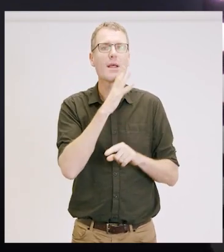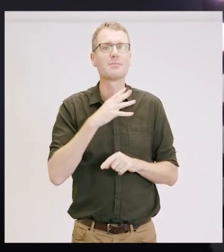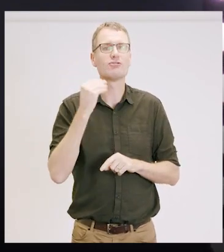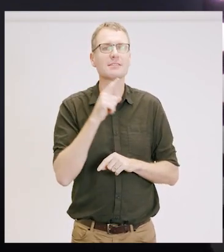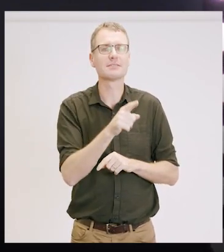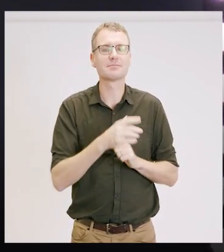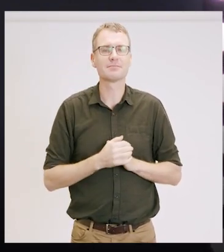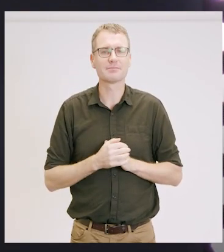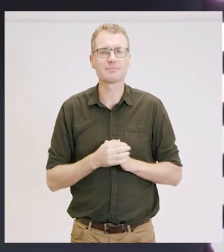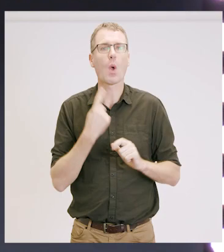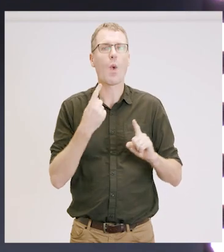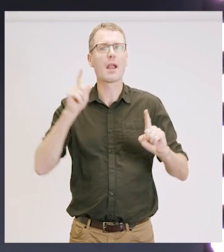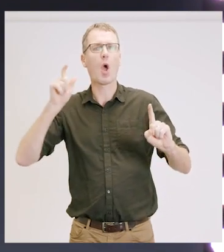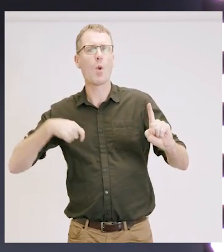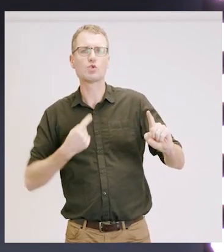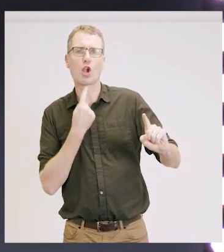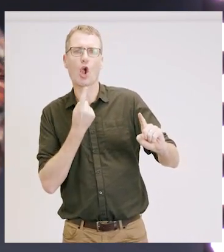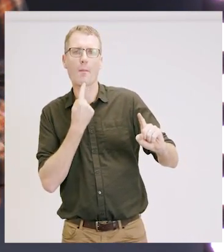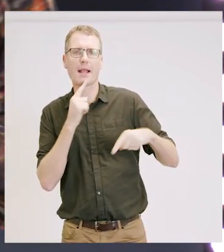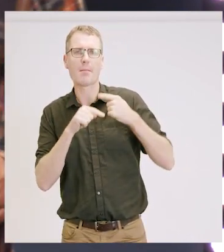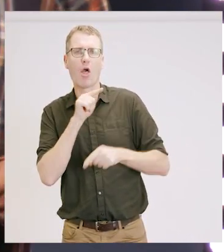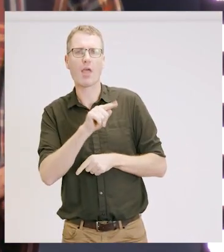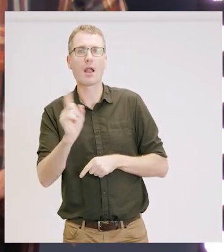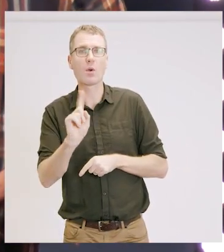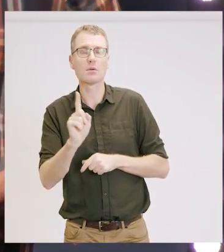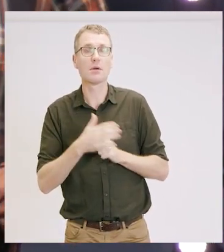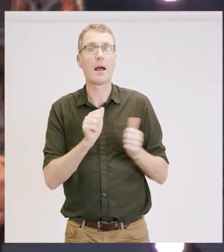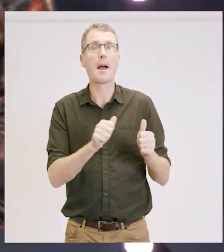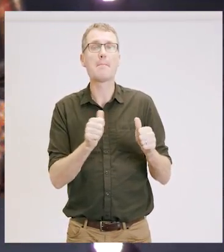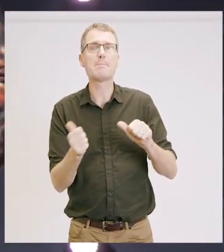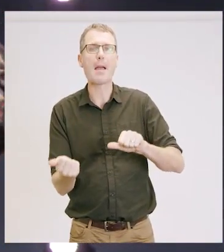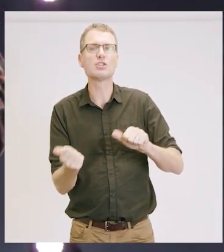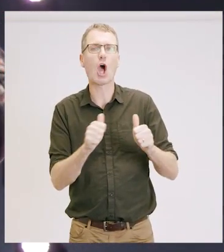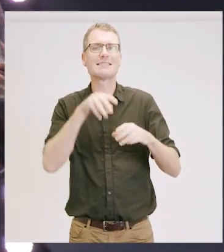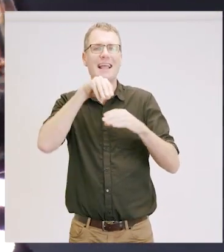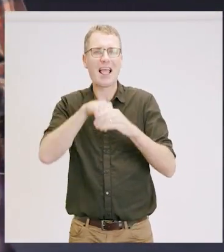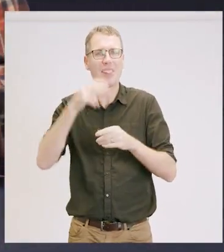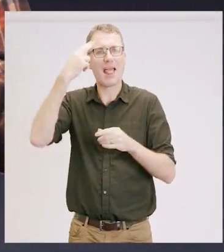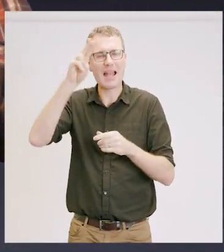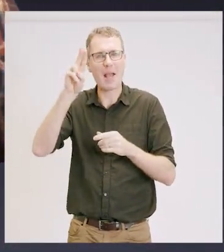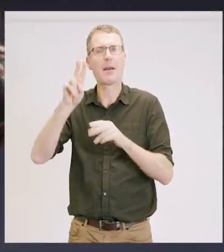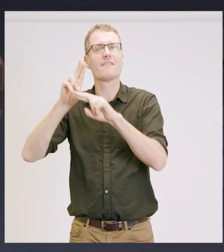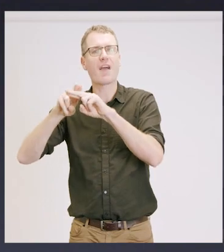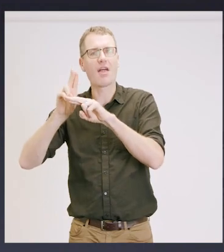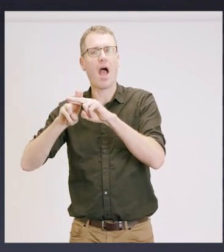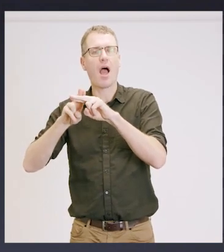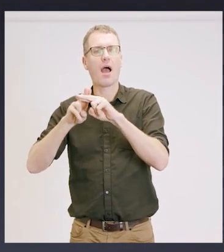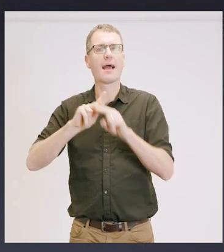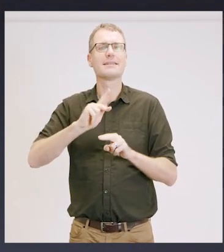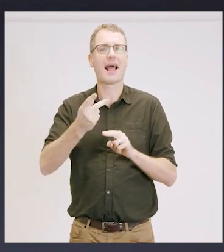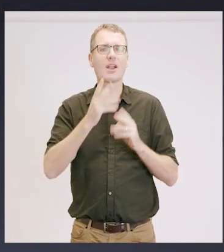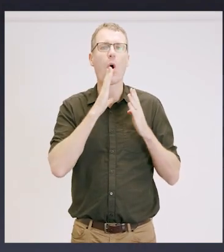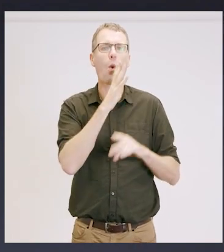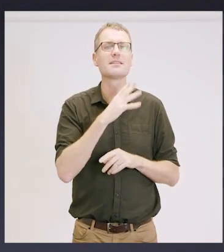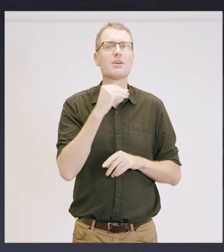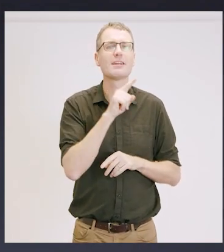Son, and the Holy Spirit. And what the commentator said about this was that when it says to baptise them in the name of the Father,